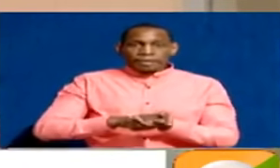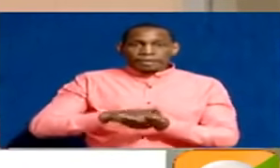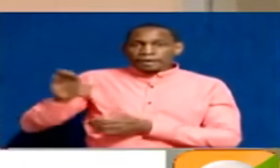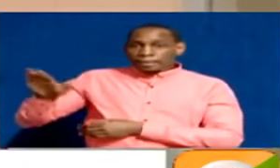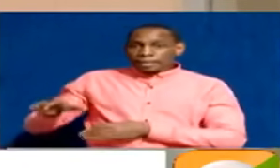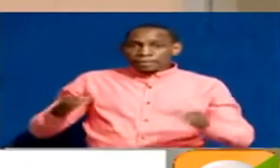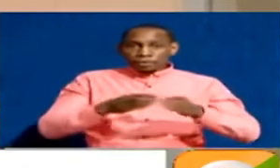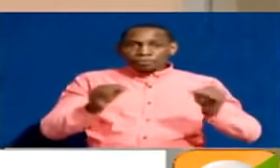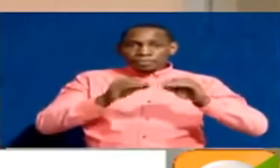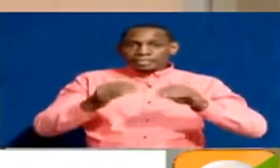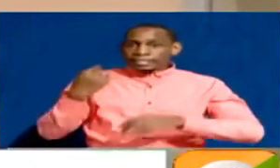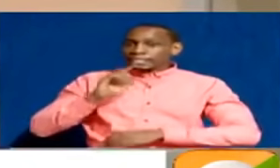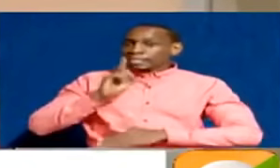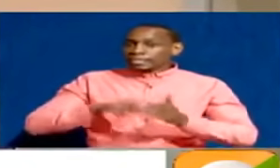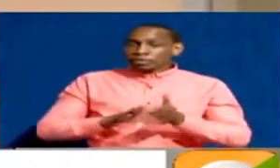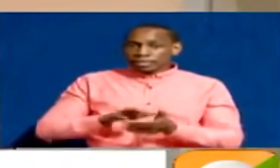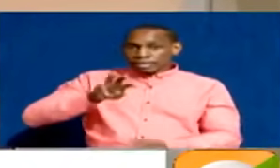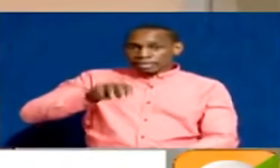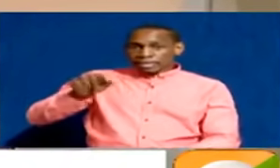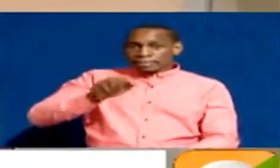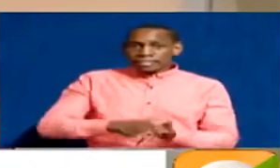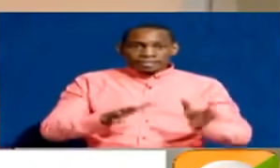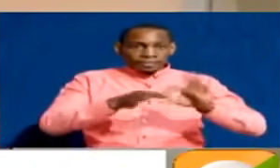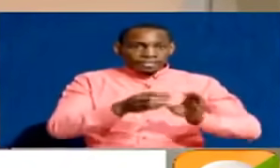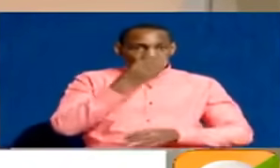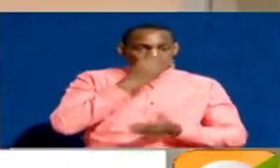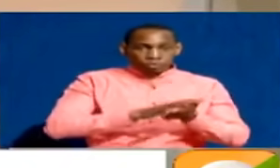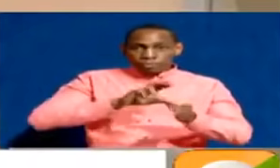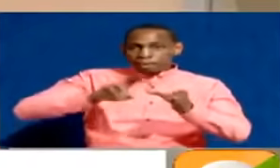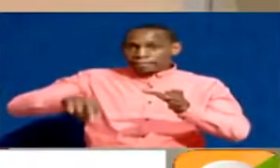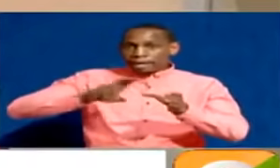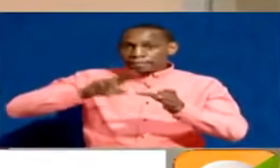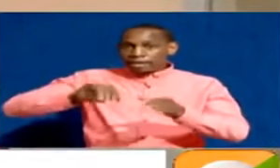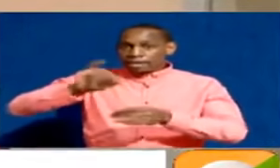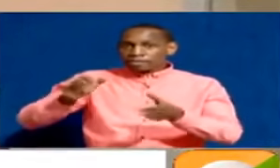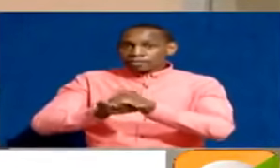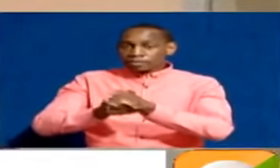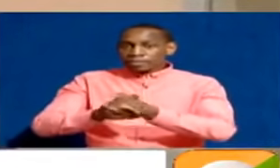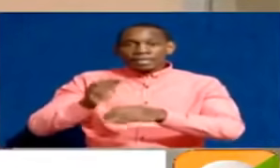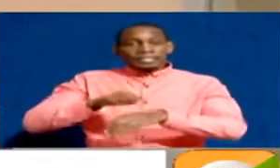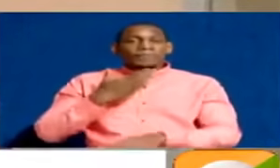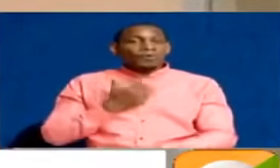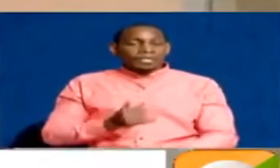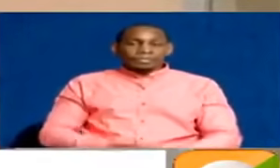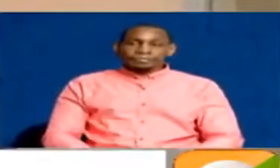group meeting yesterday, said MPs allied to him will exit Jubilee Party at their pleasure.